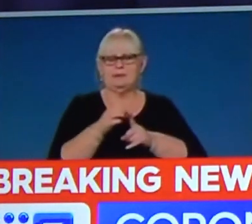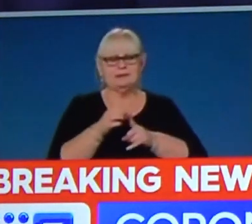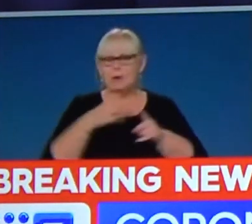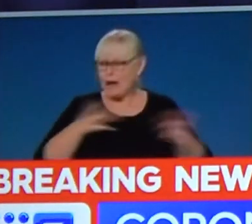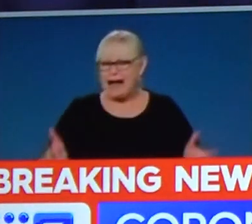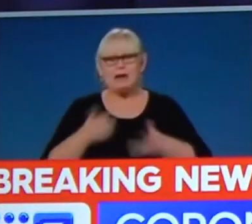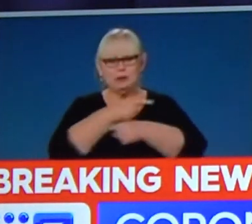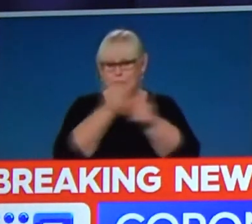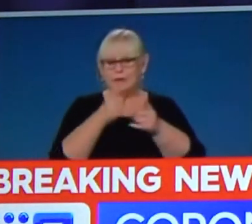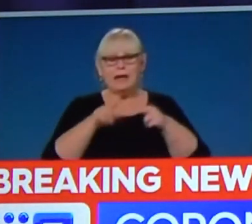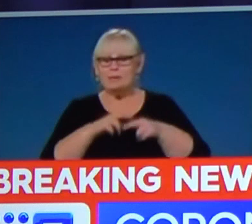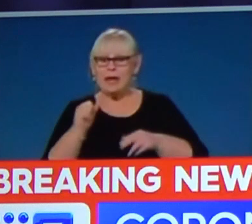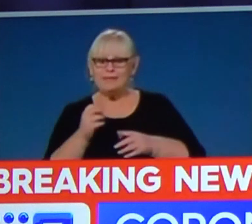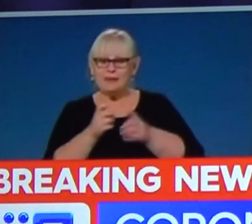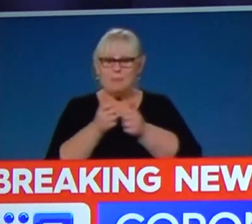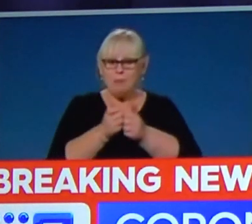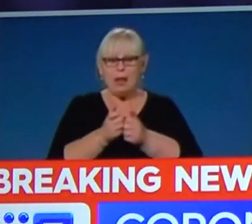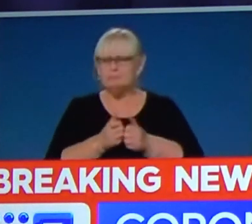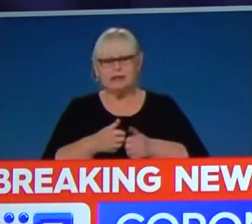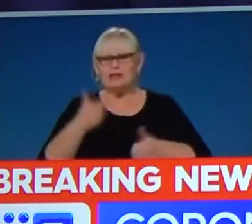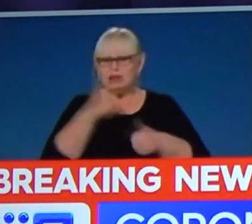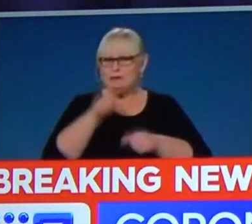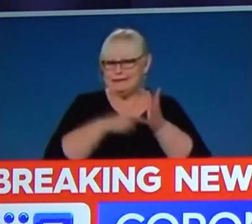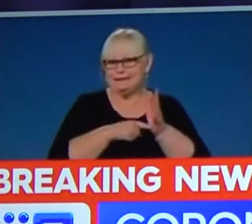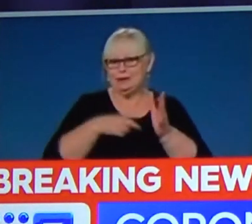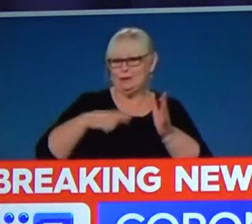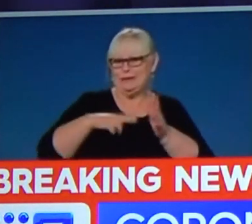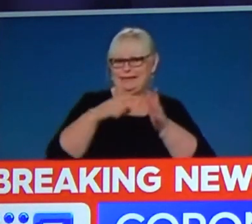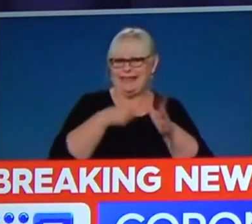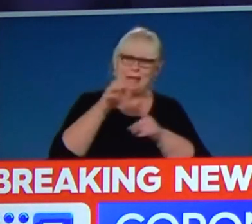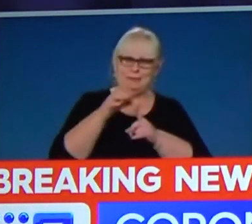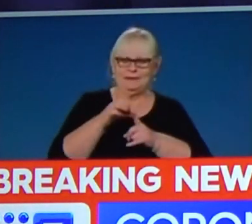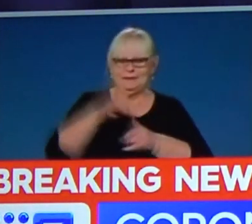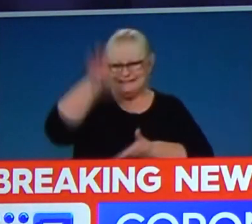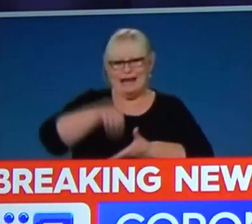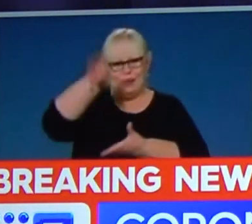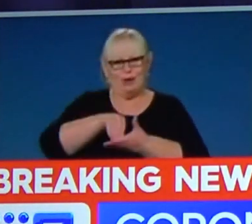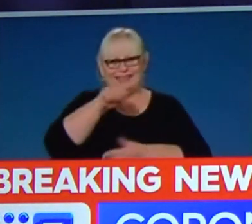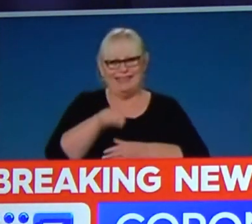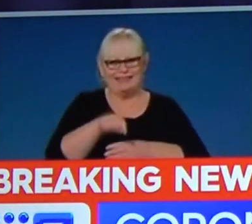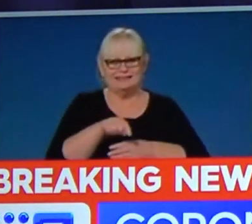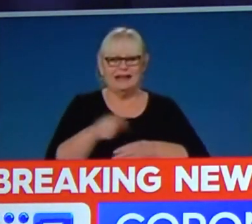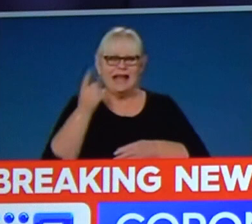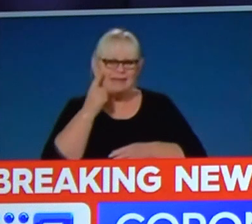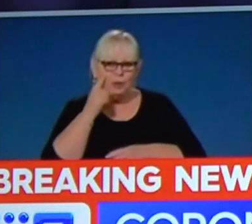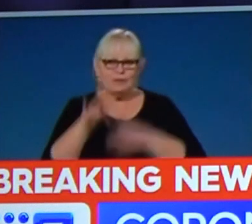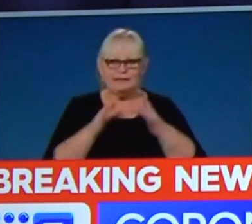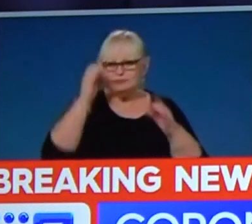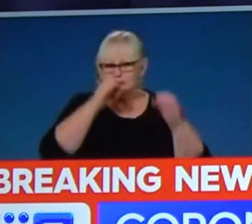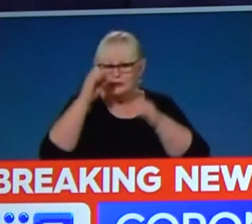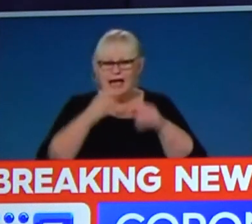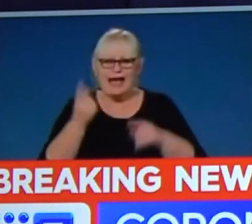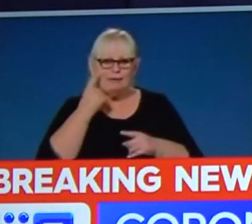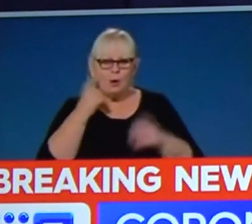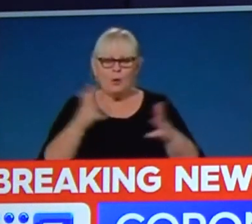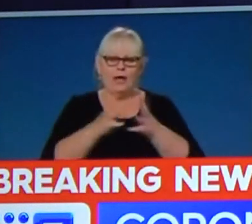Australian, if you've got a phone, you need the app. Go on there and make sure you download that app and go on the internet browser and get access to